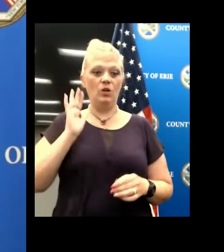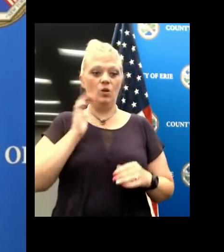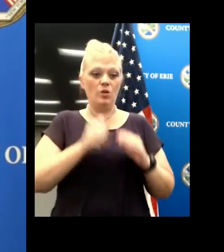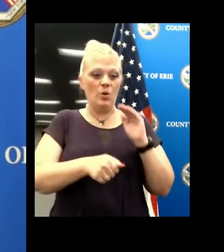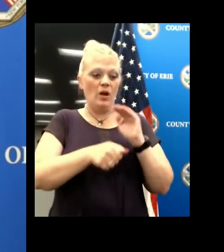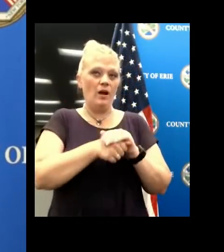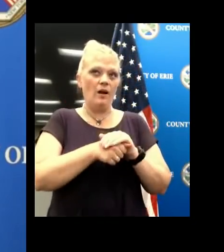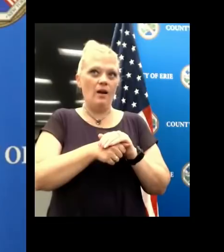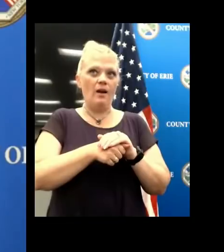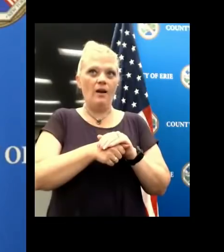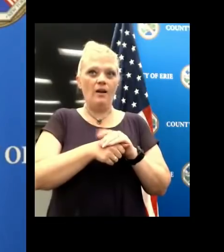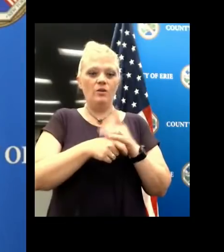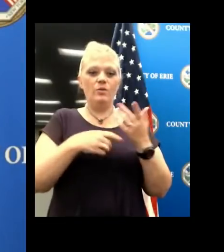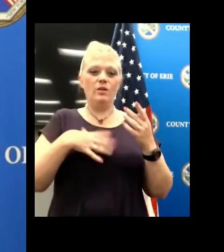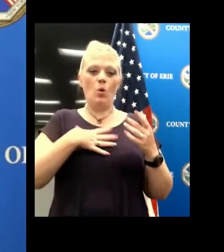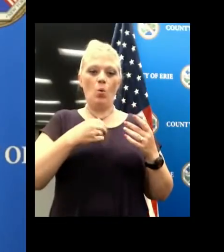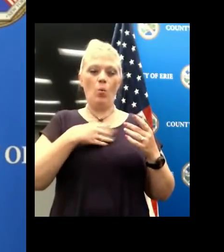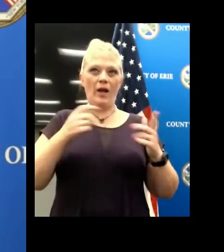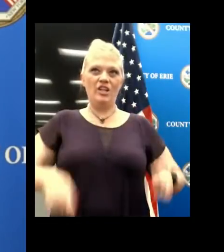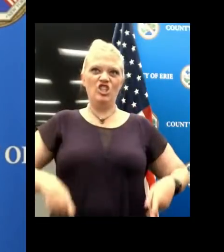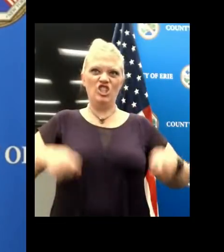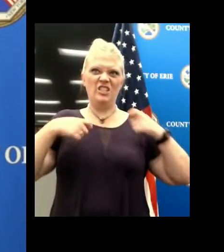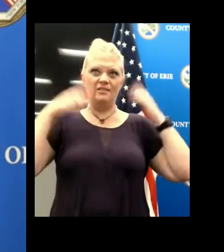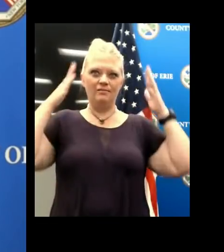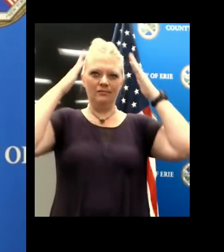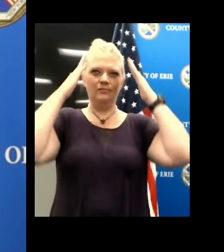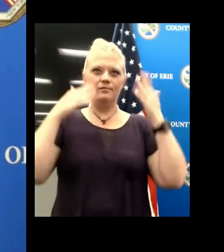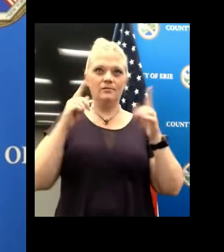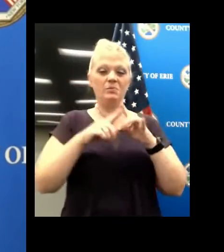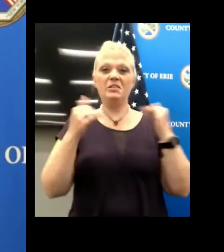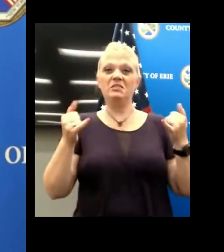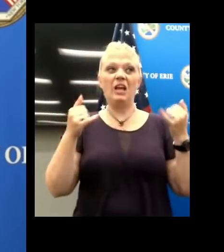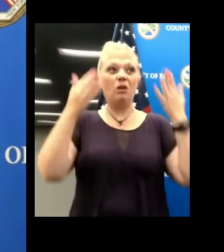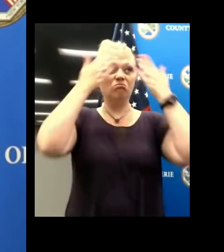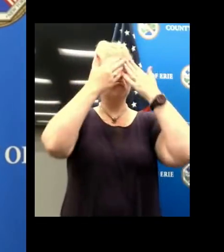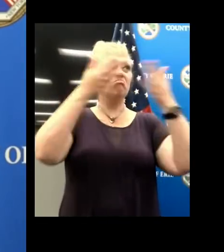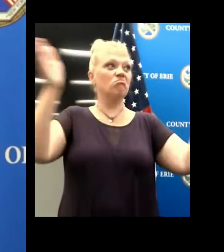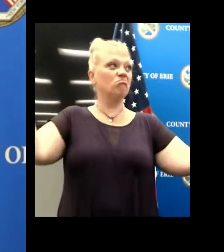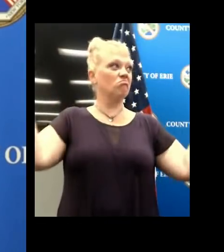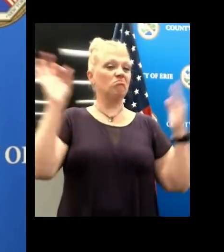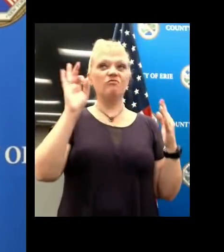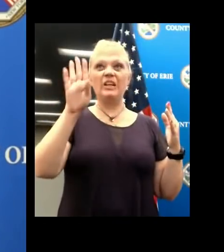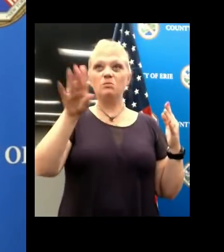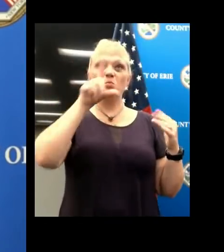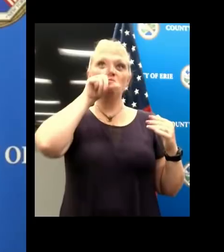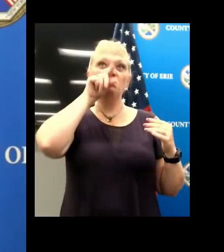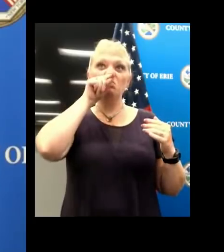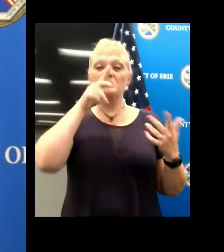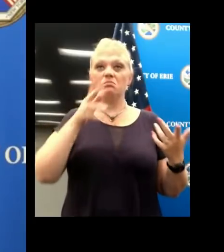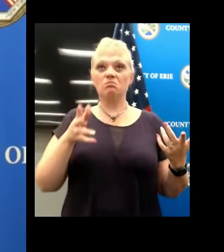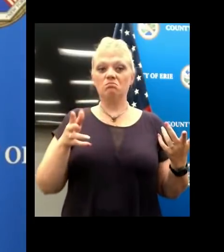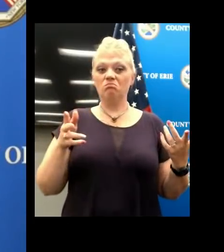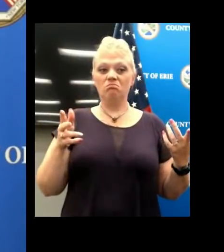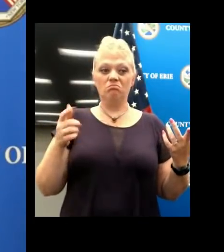sheets a long time ago. Now they just do it publicly. They do it on their Facebook pages. They do it on Twitter. I recently noted,